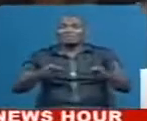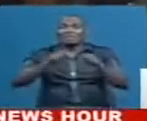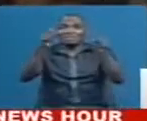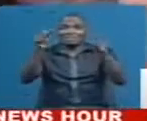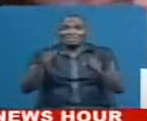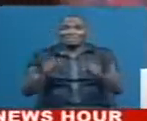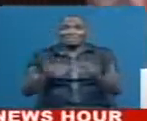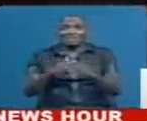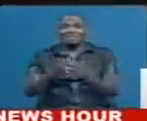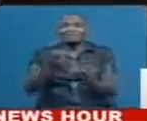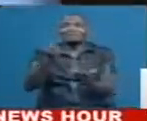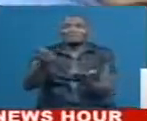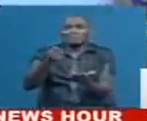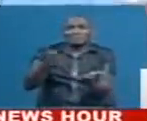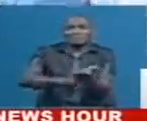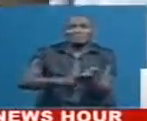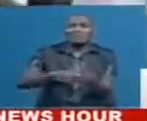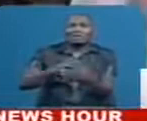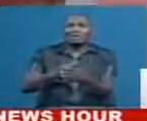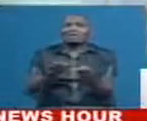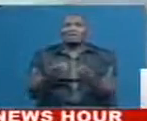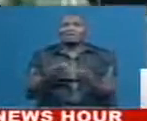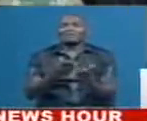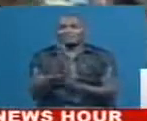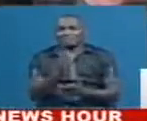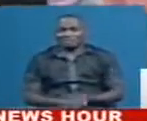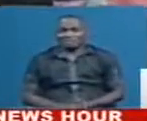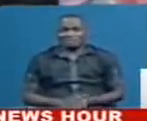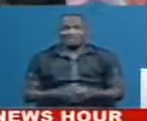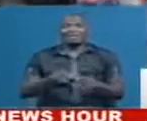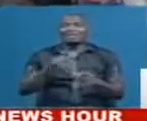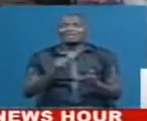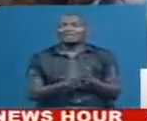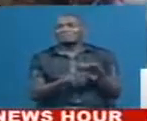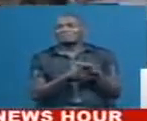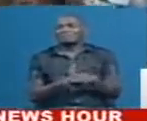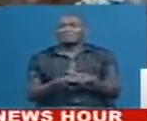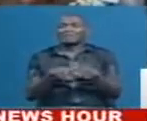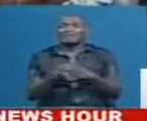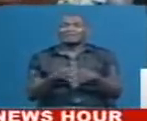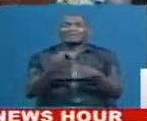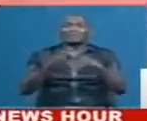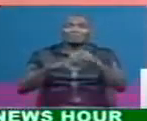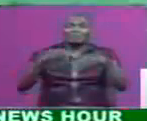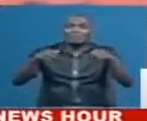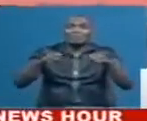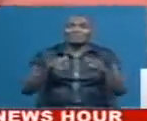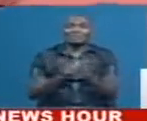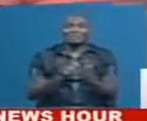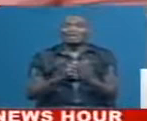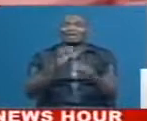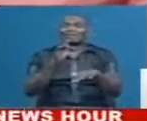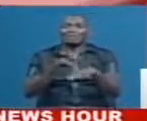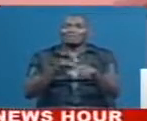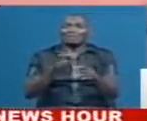system to guarantee the needed security of land rights. This undermines the mortgage market and, to some extent, affects